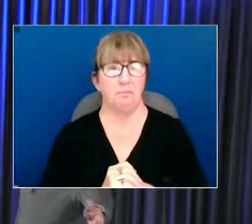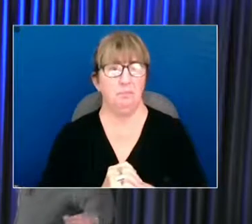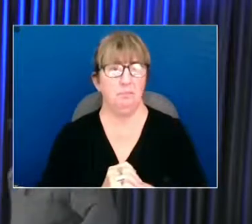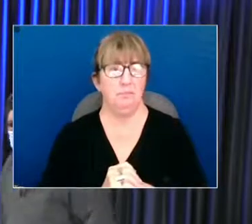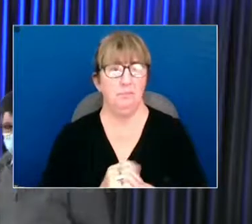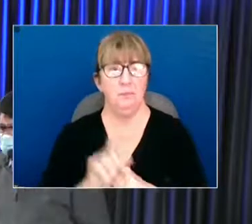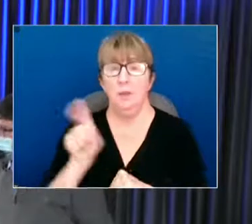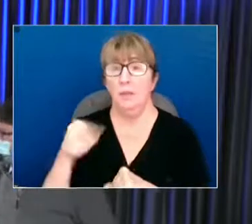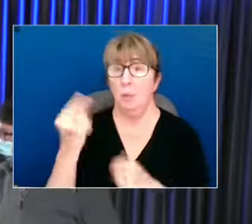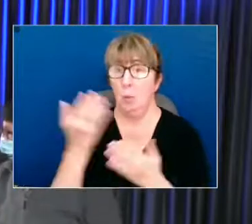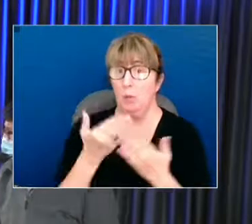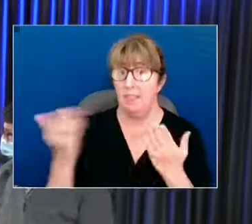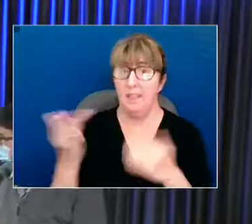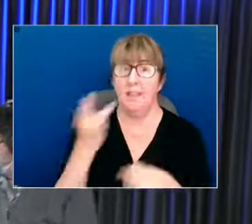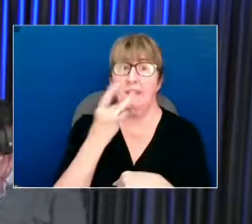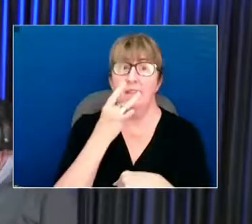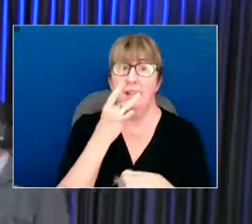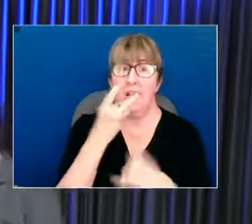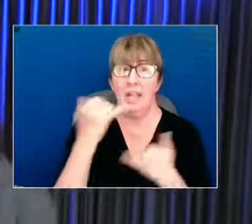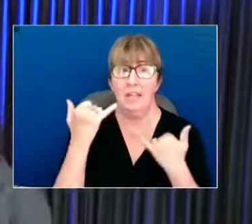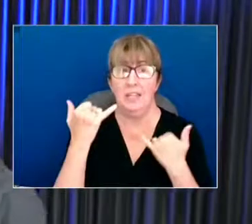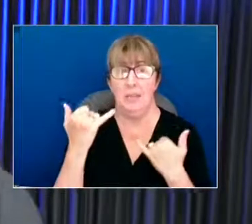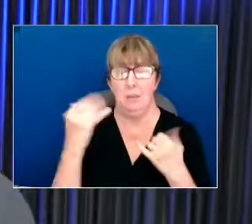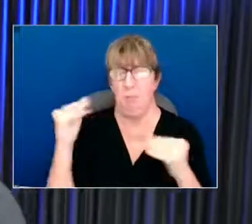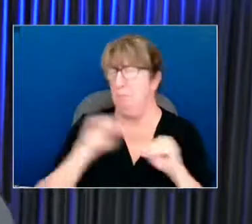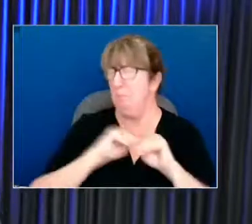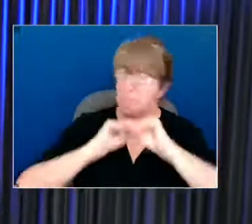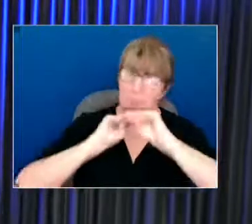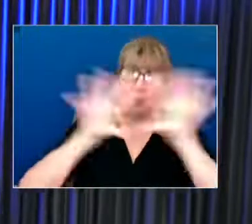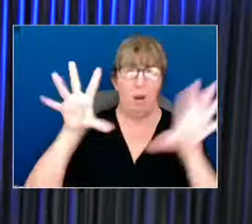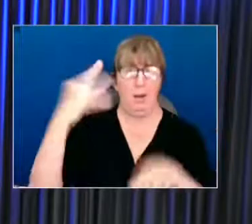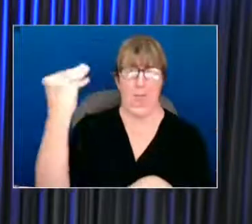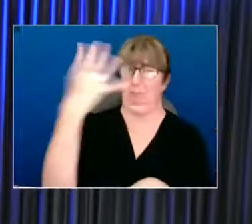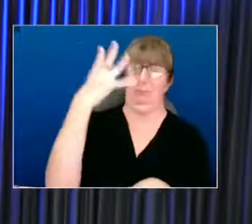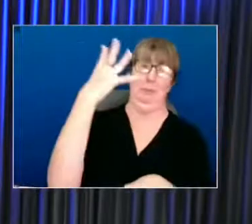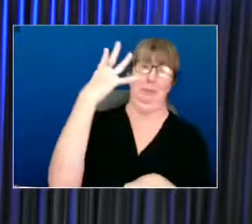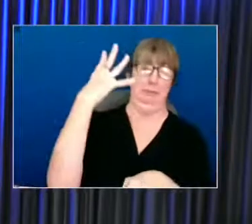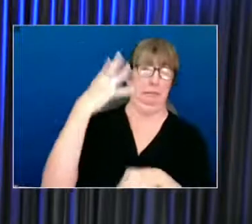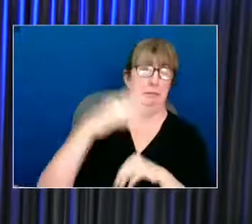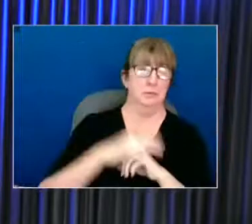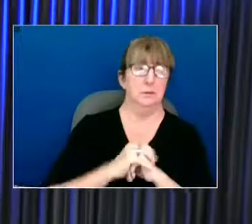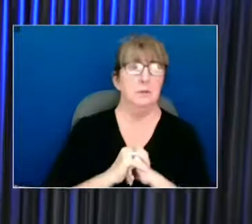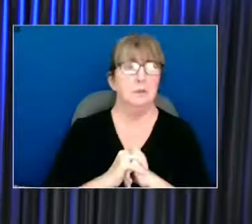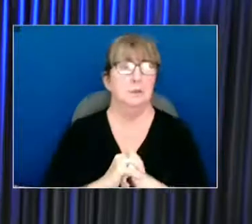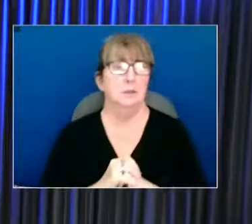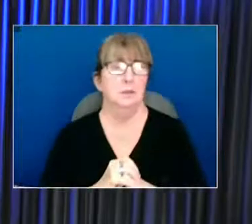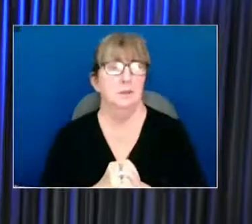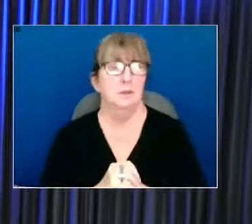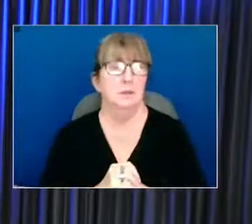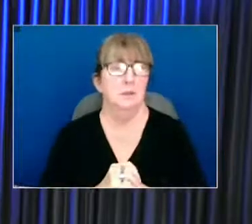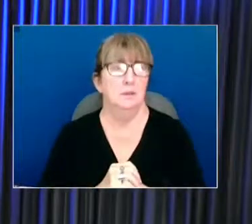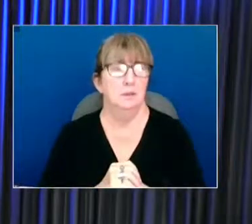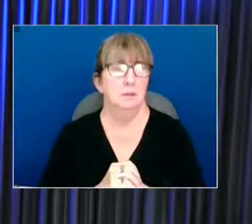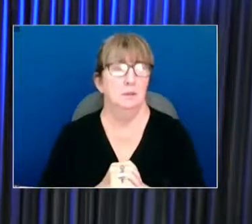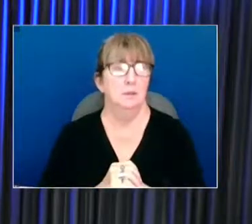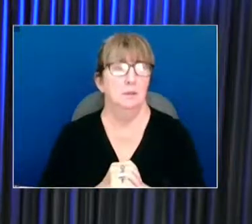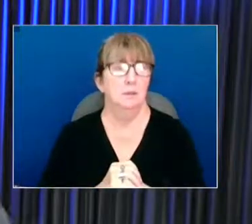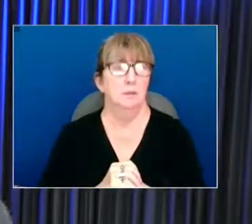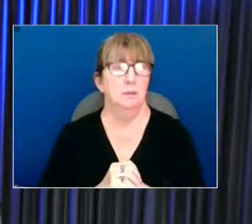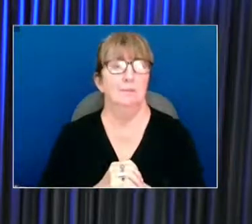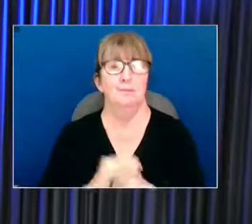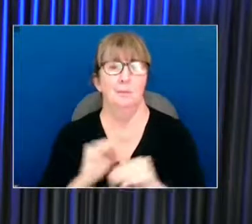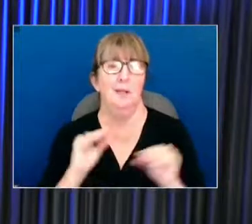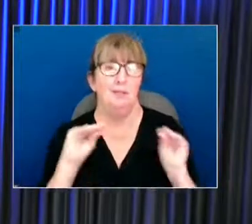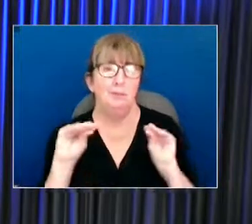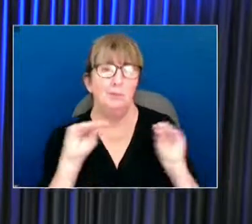thing is the light now is super bright from changing a little bit. We'll have to tweak the light. Yeah, Again,